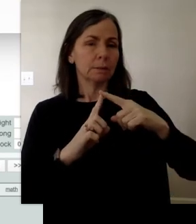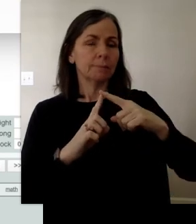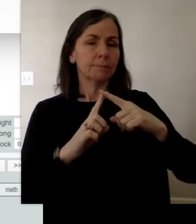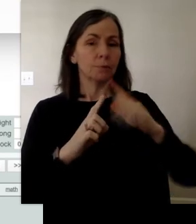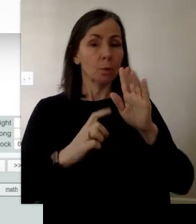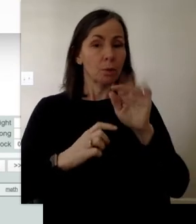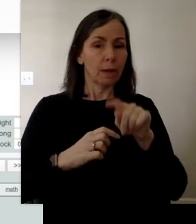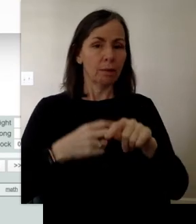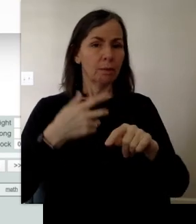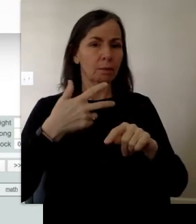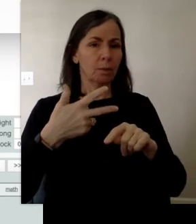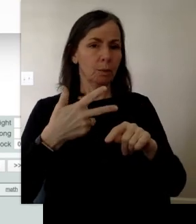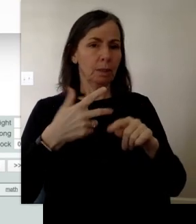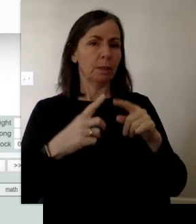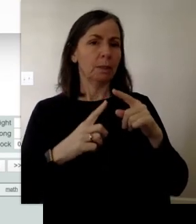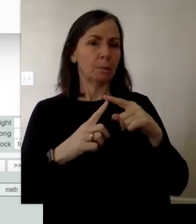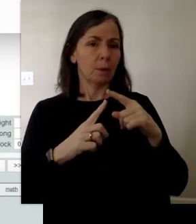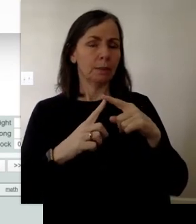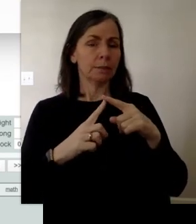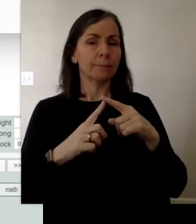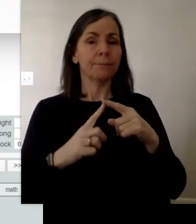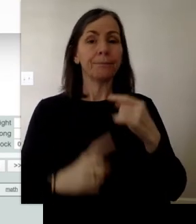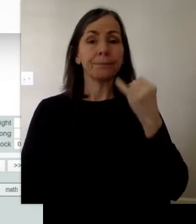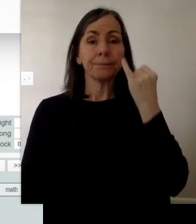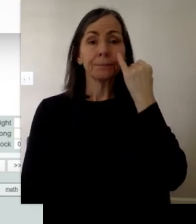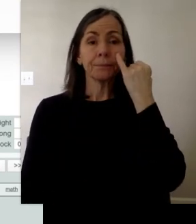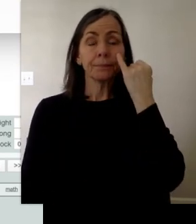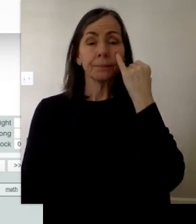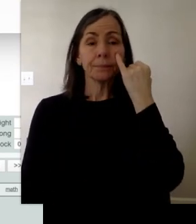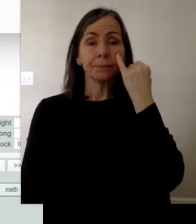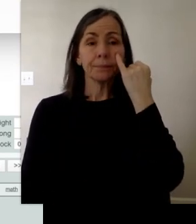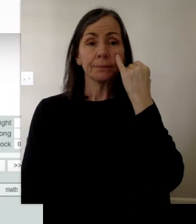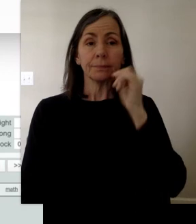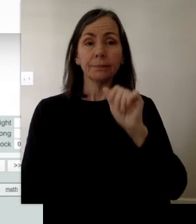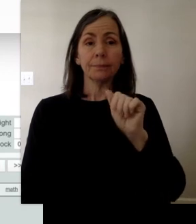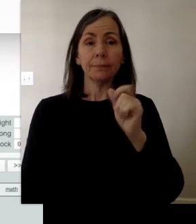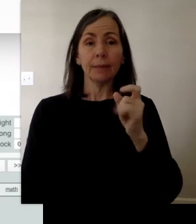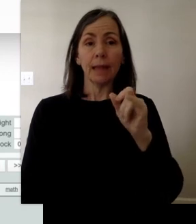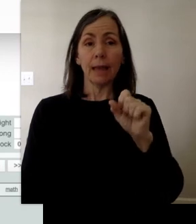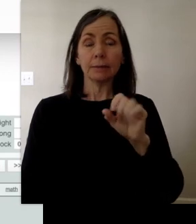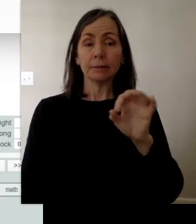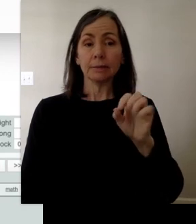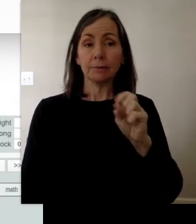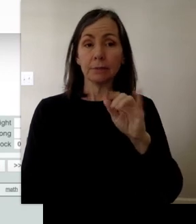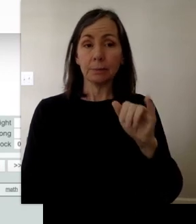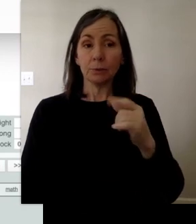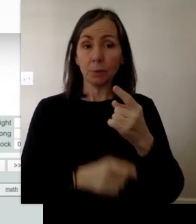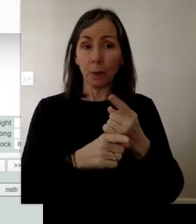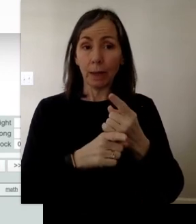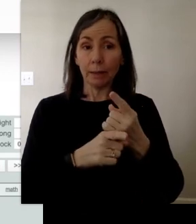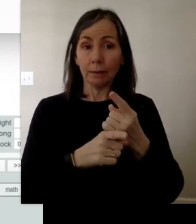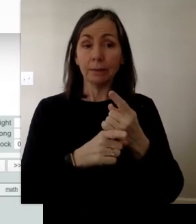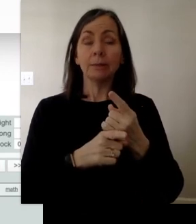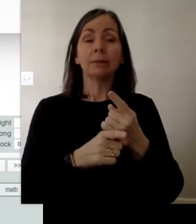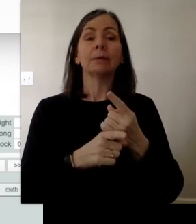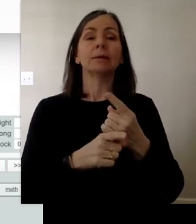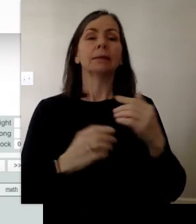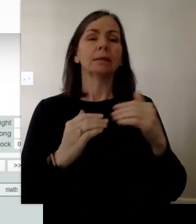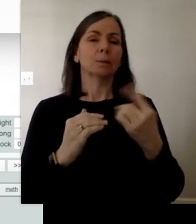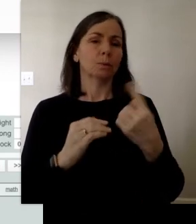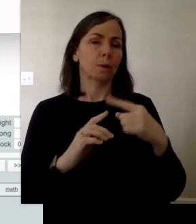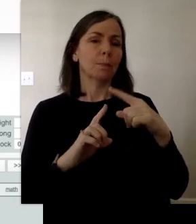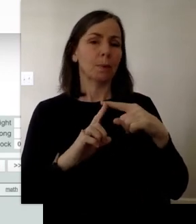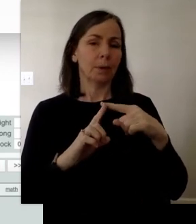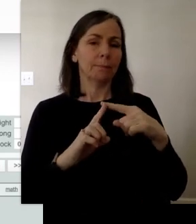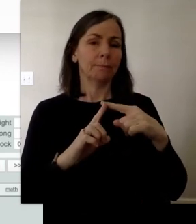you. So if you get the the axis of symmetry correct, you get 1 point. If you